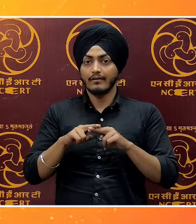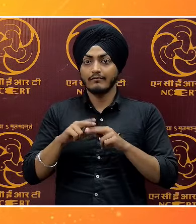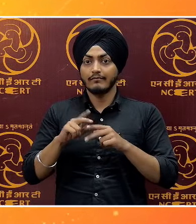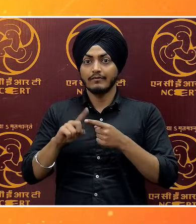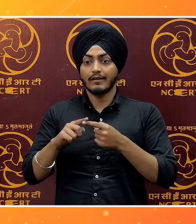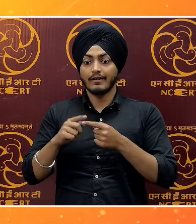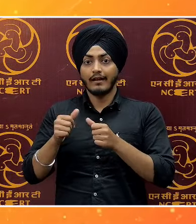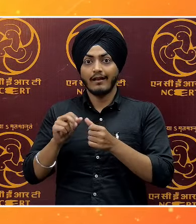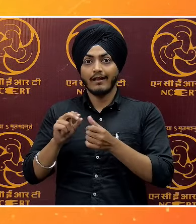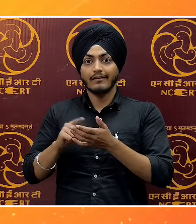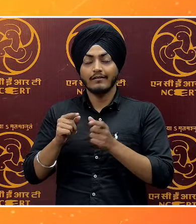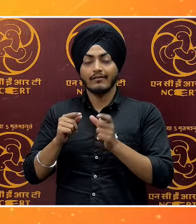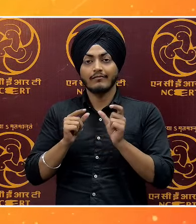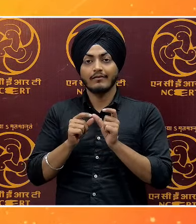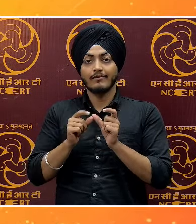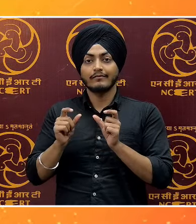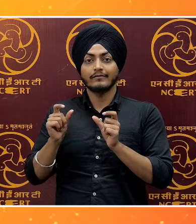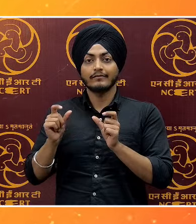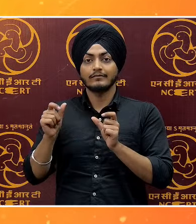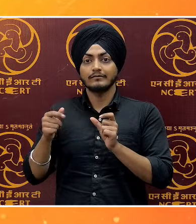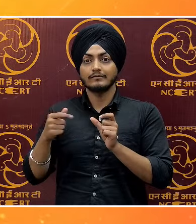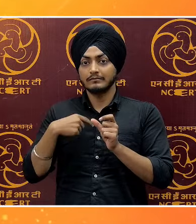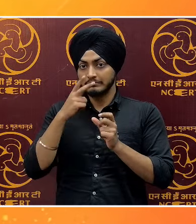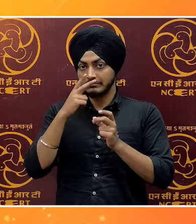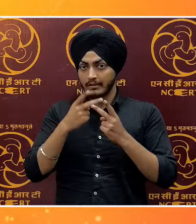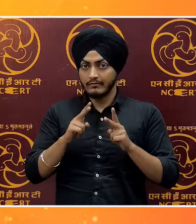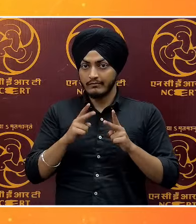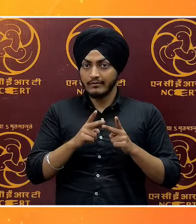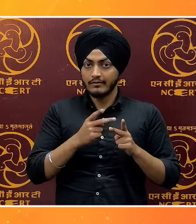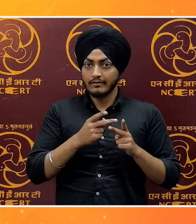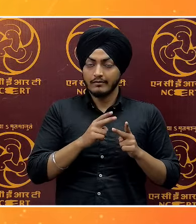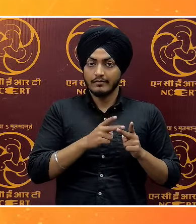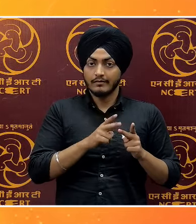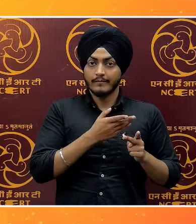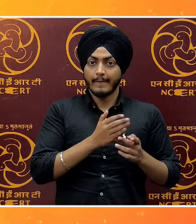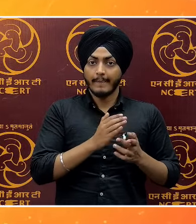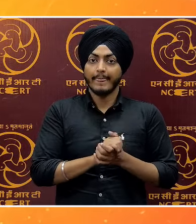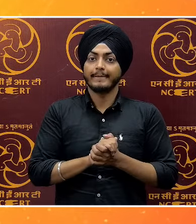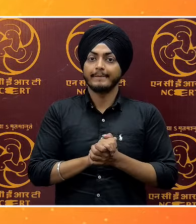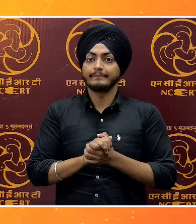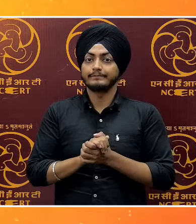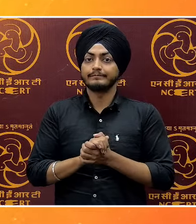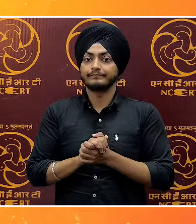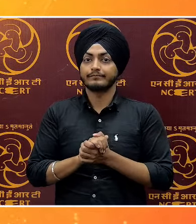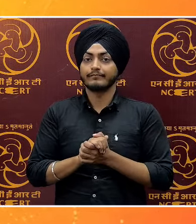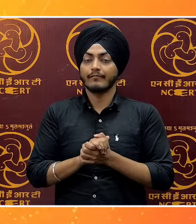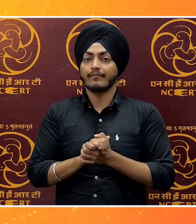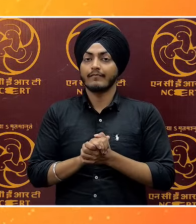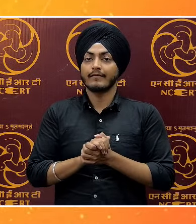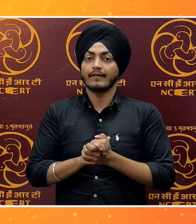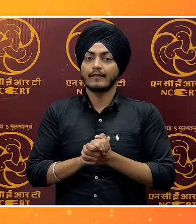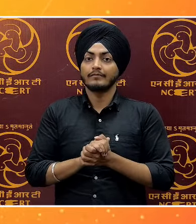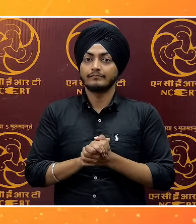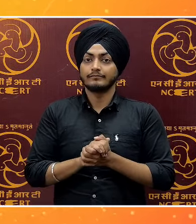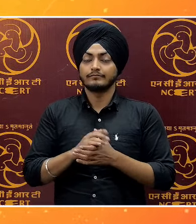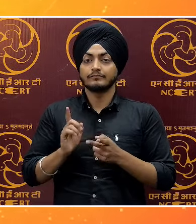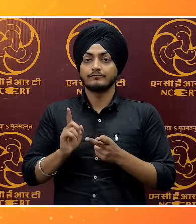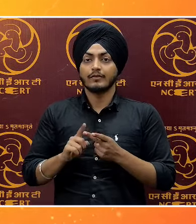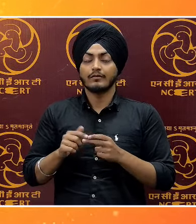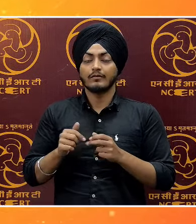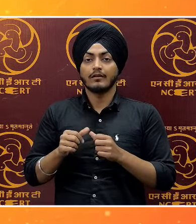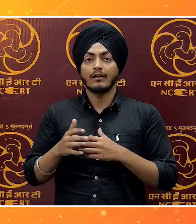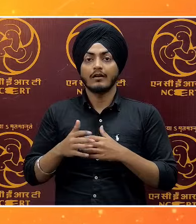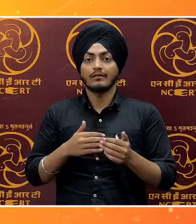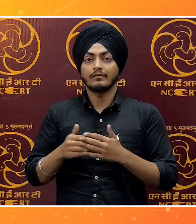fin. So in this way they'll see the difference in the phonetics of the words. Right. So next